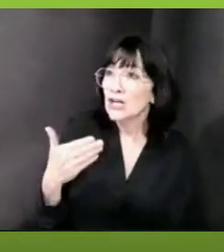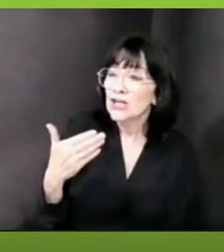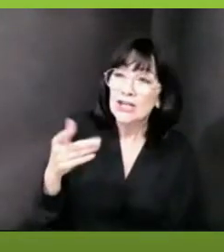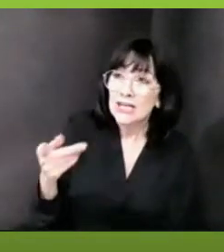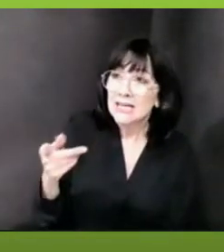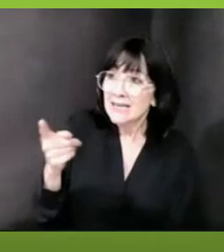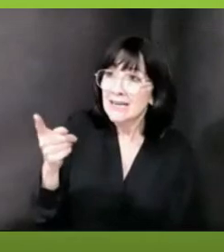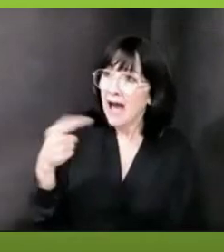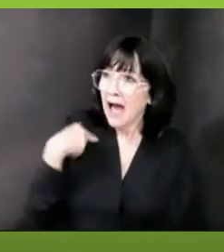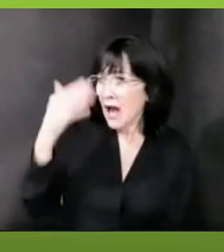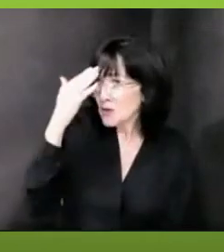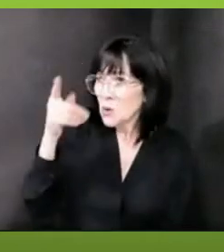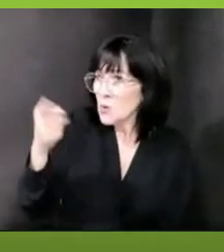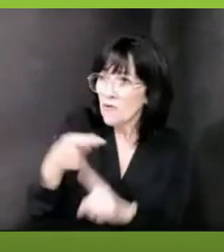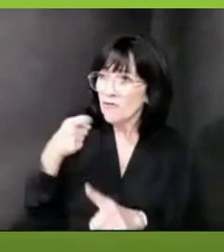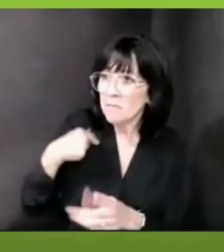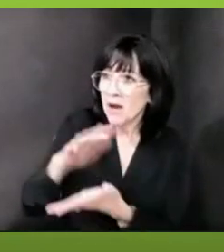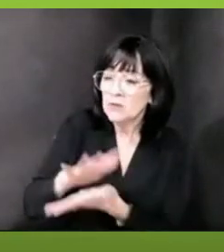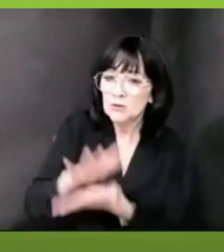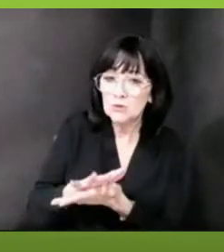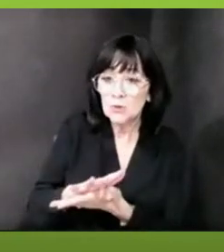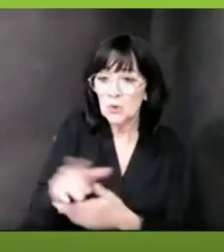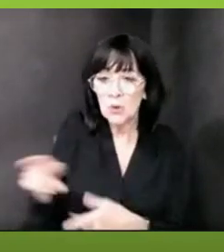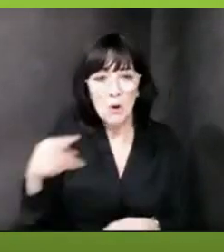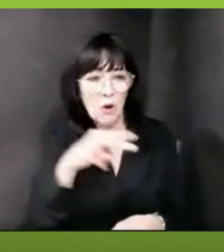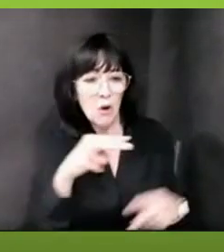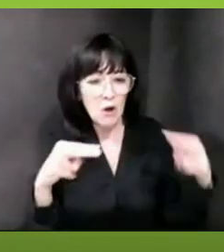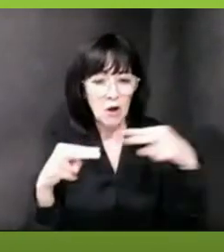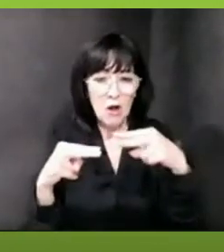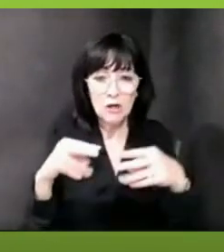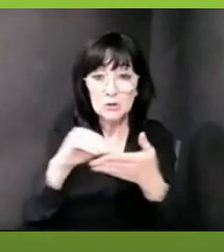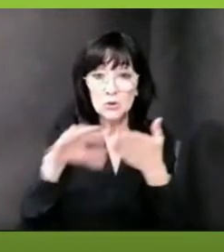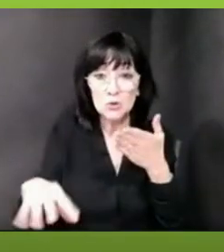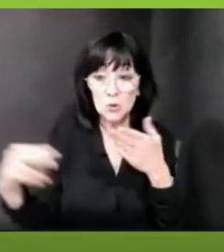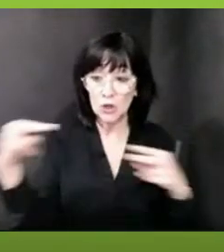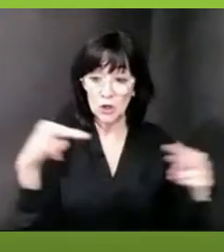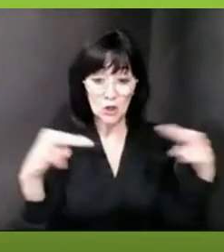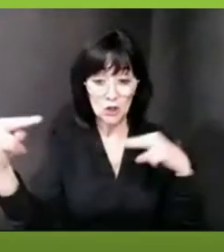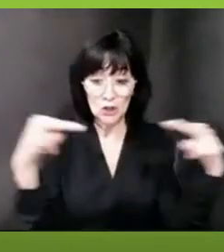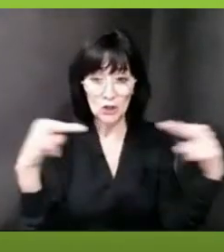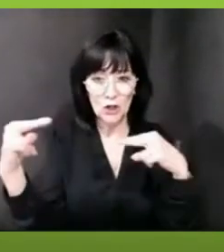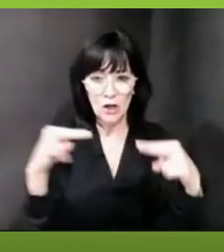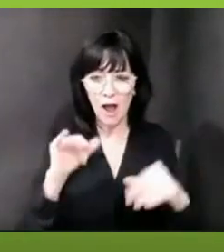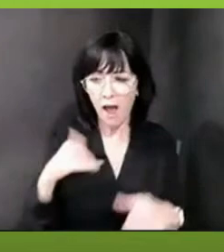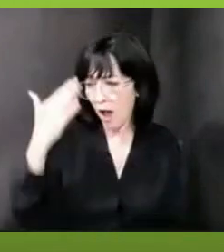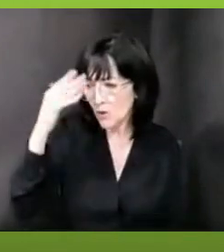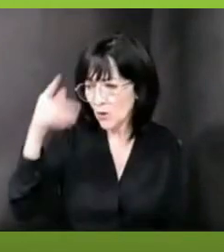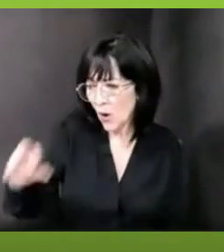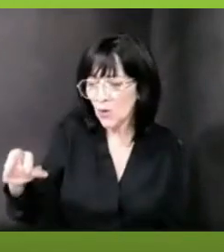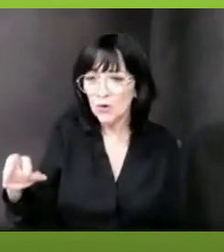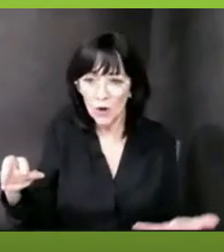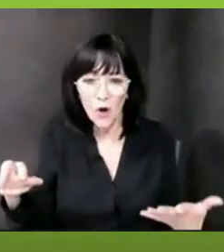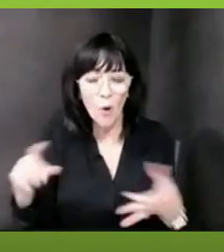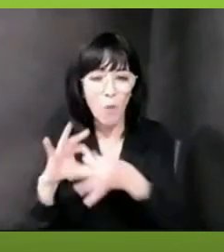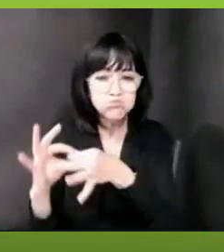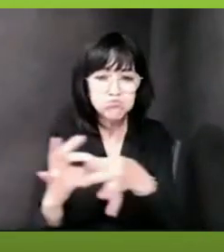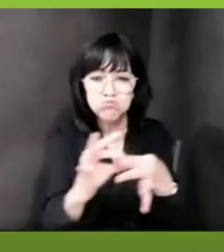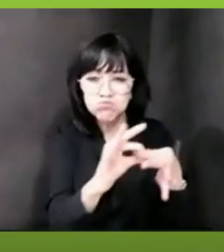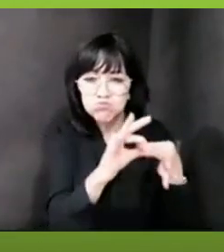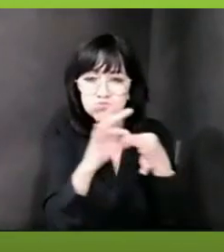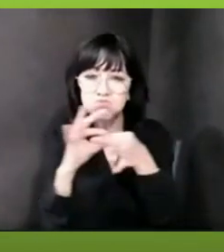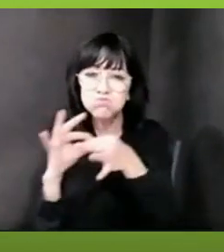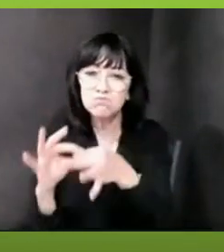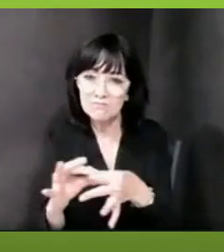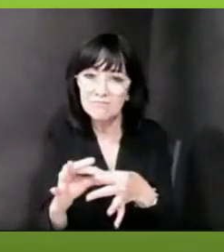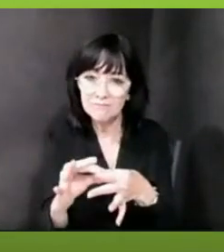So it's amazing for them to see each other. And then the parents, they don't have to feel that anxiety. We're like, oh, I have to, make sure